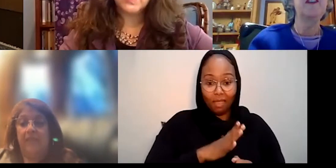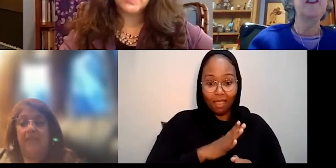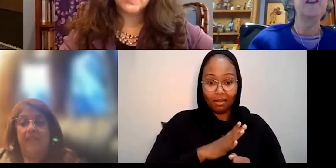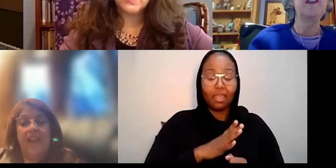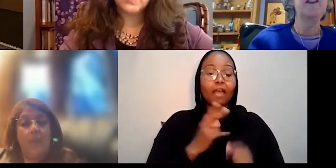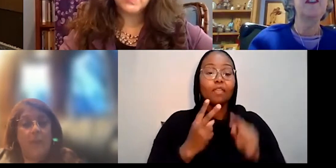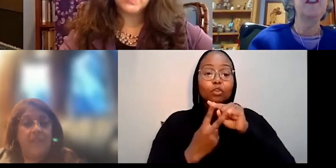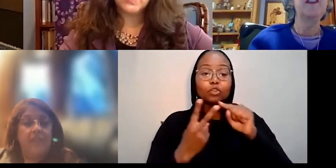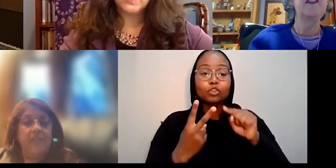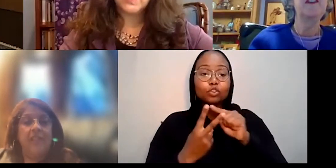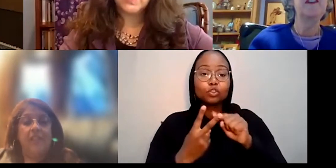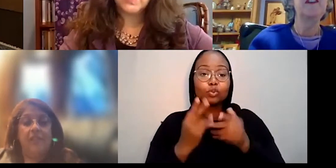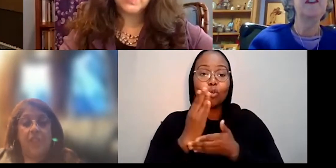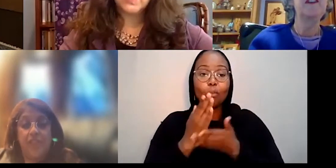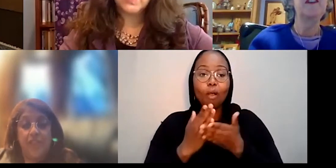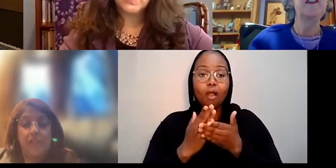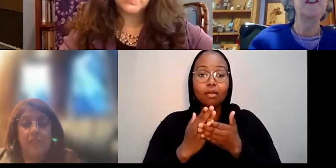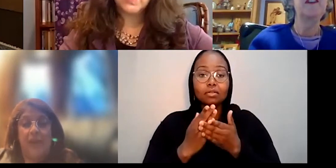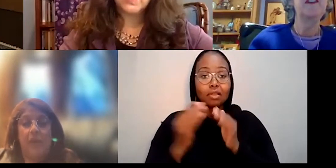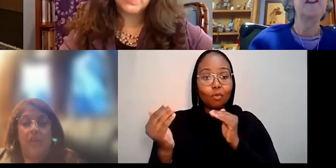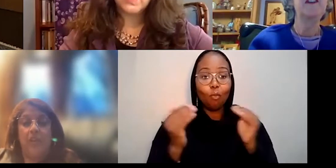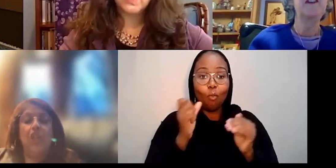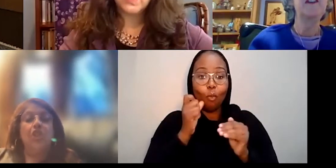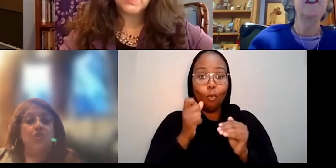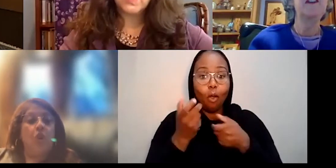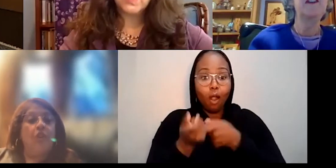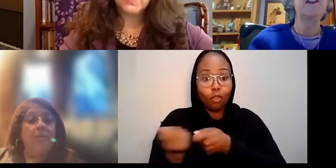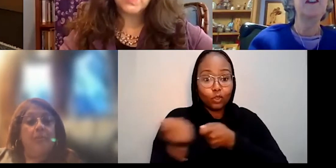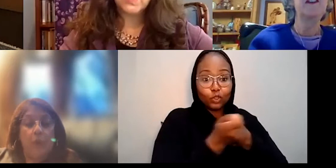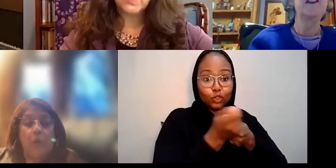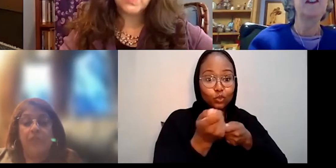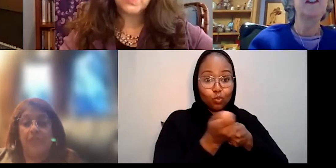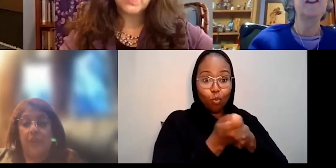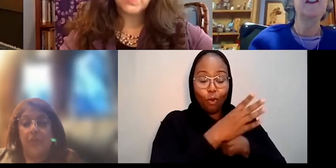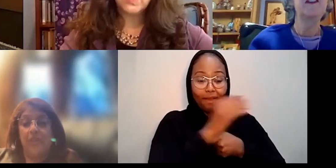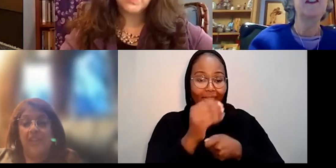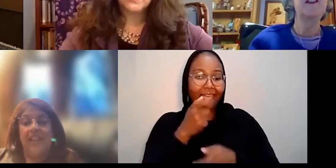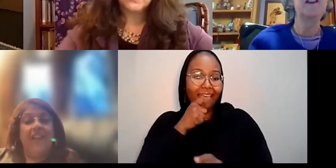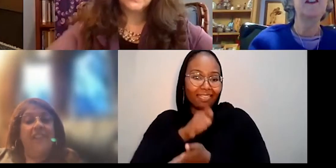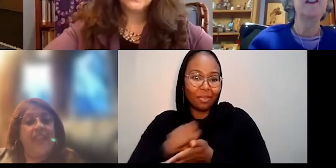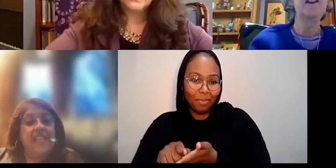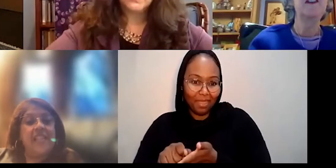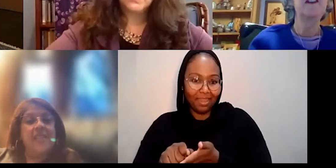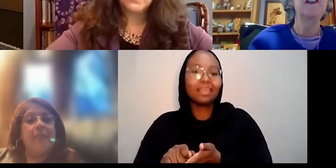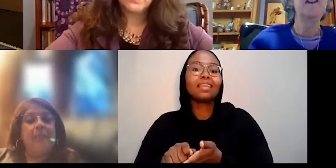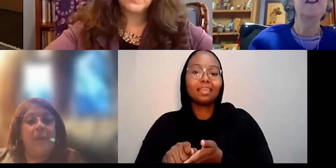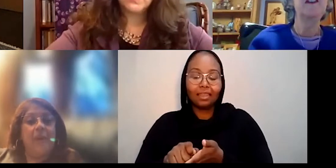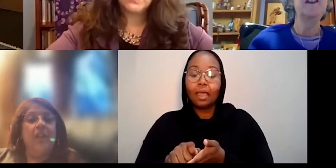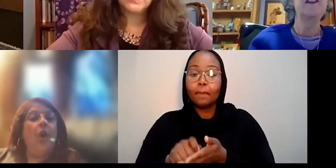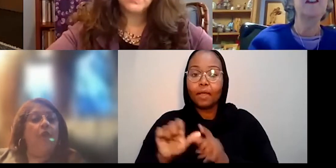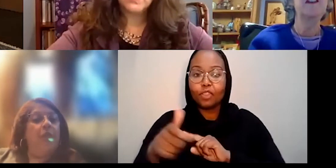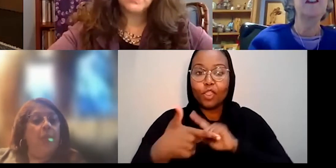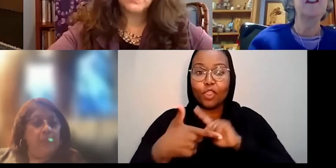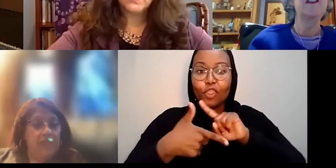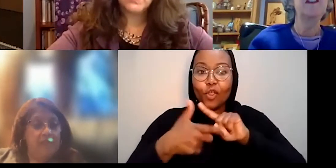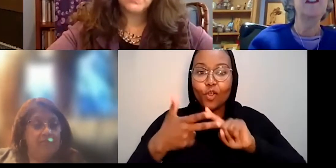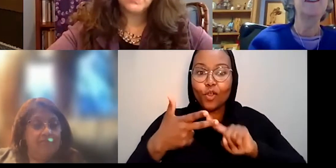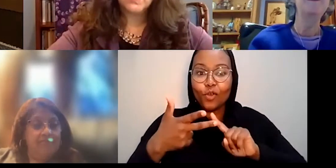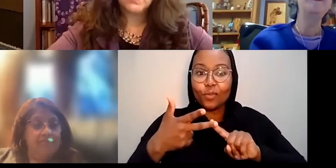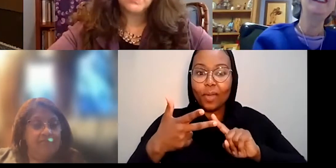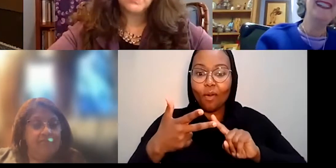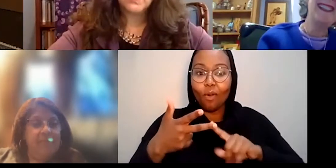pen. However, there is a third power stronger than both of those, and that is the power of the